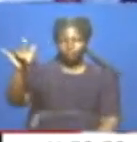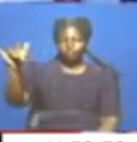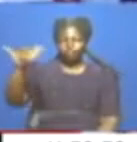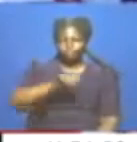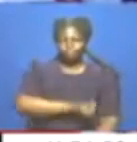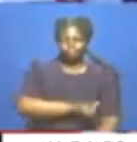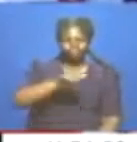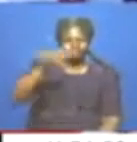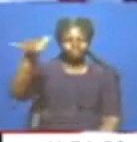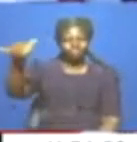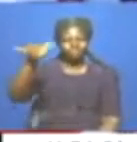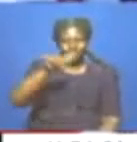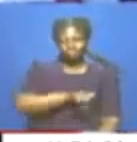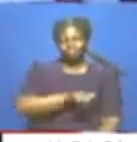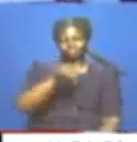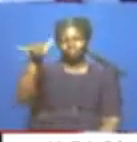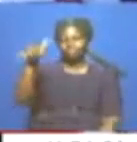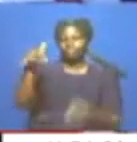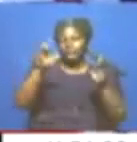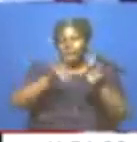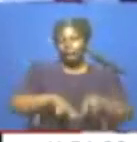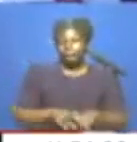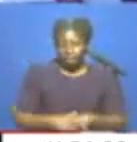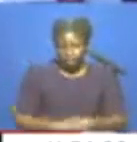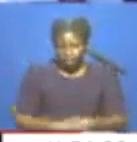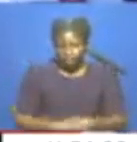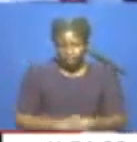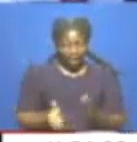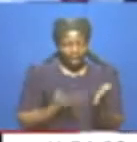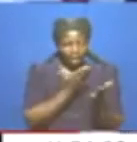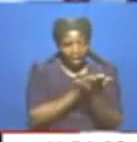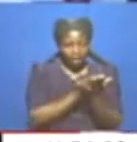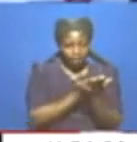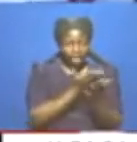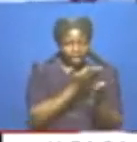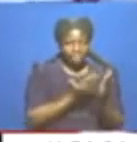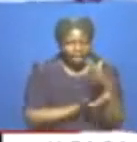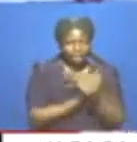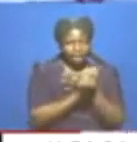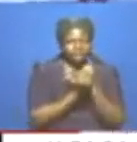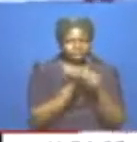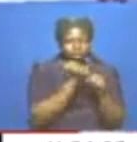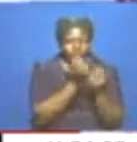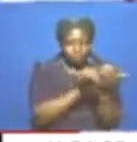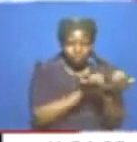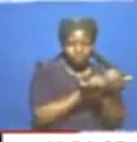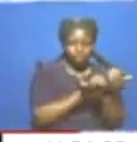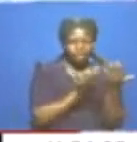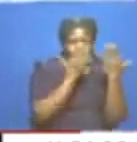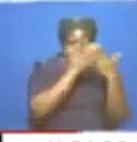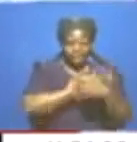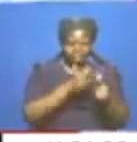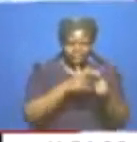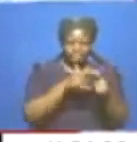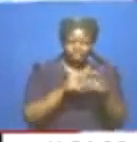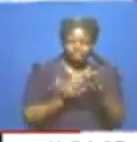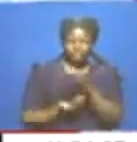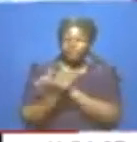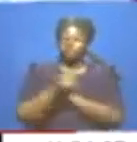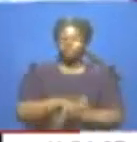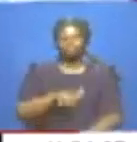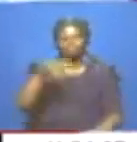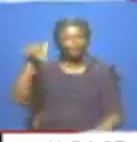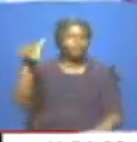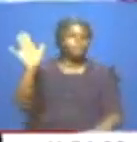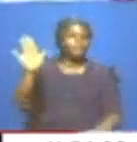Wajir from Wilson Airport, arrives in the evening and does his transaction overnight and the following morning or the following day departs. So our timing